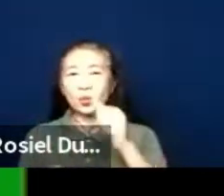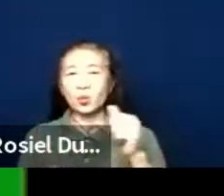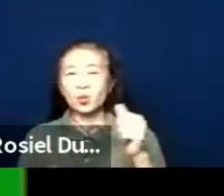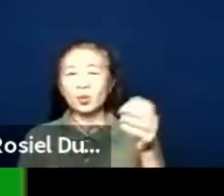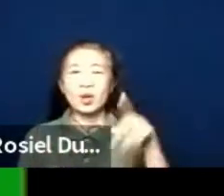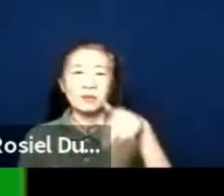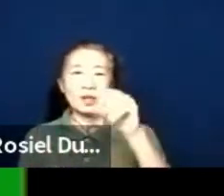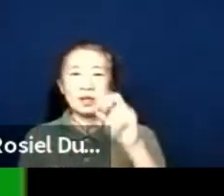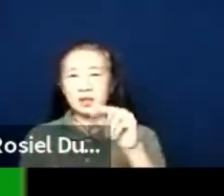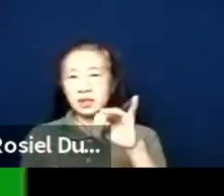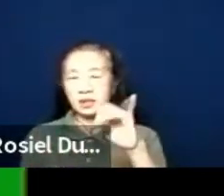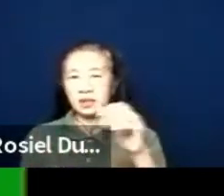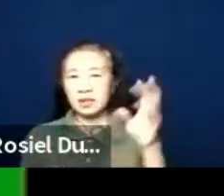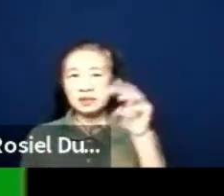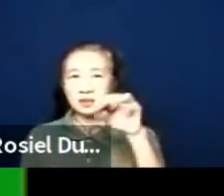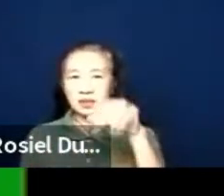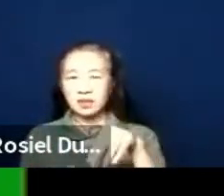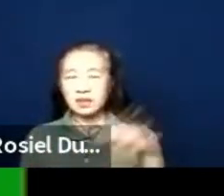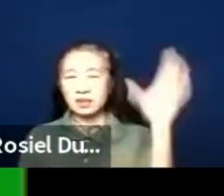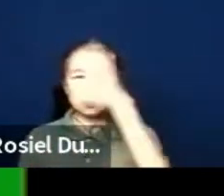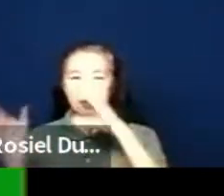panics in a crisis.